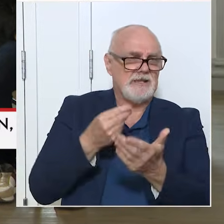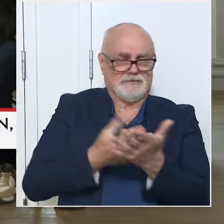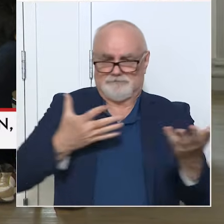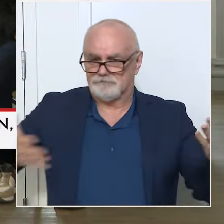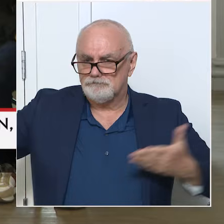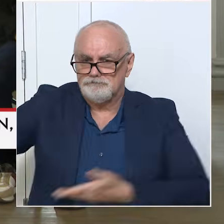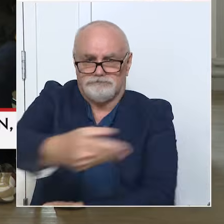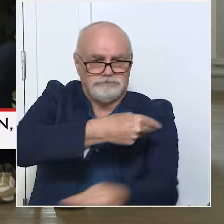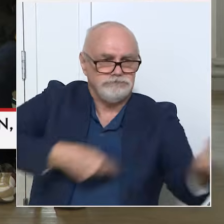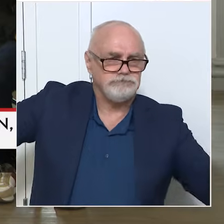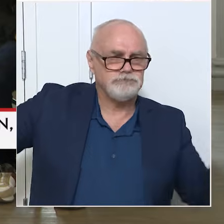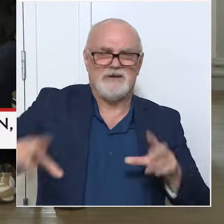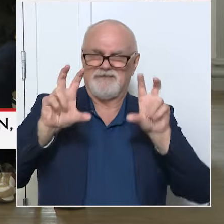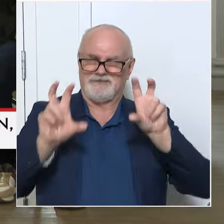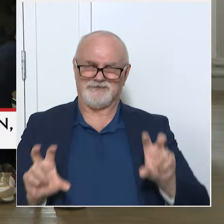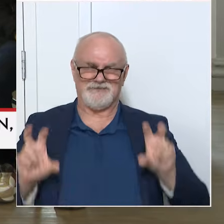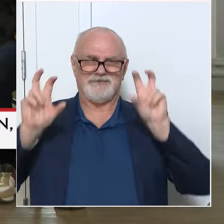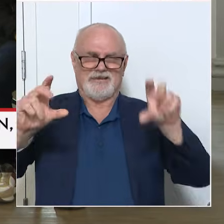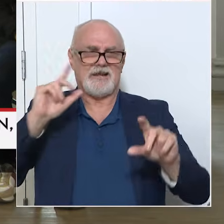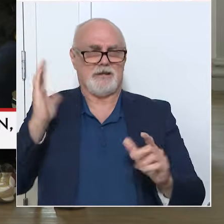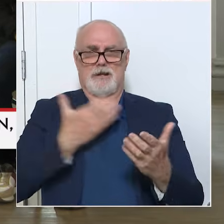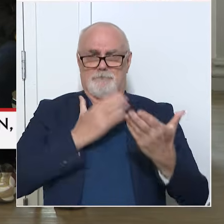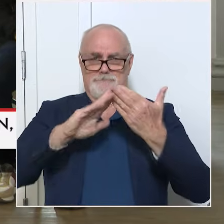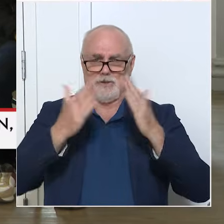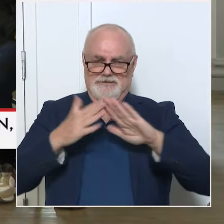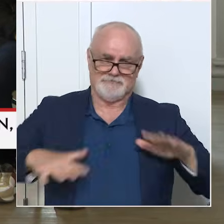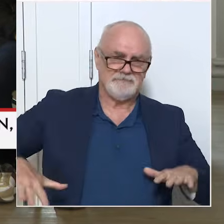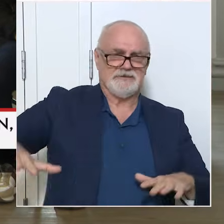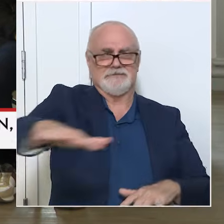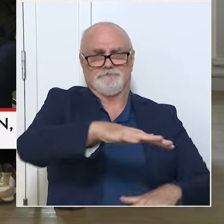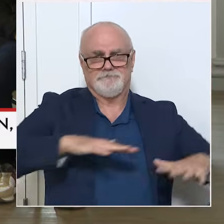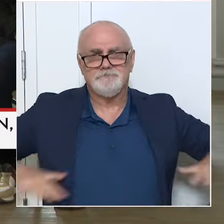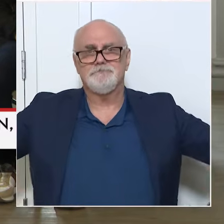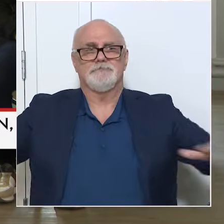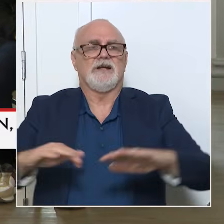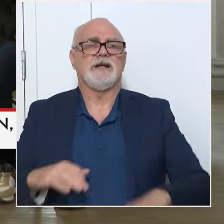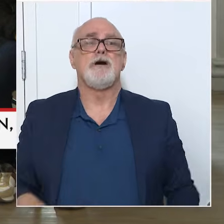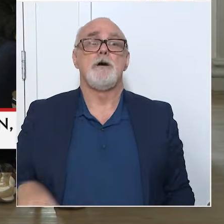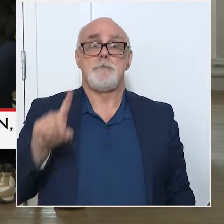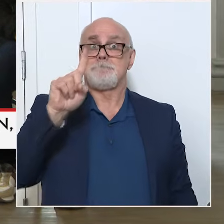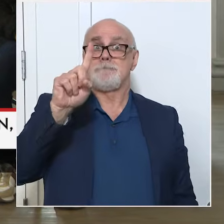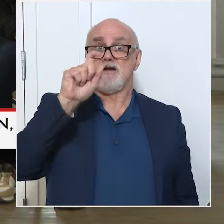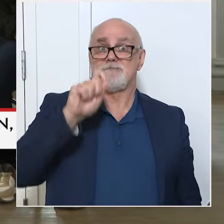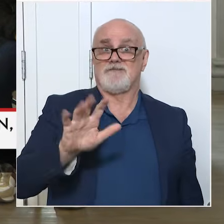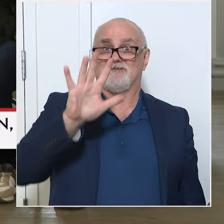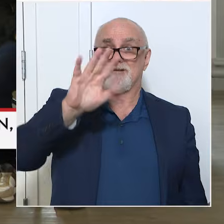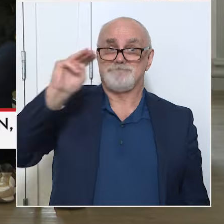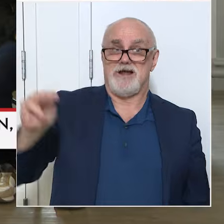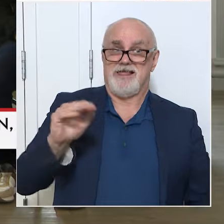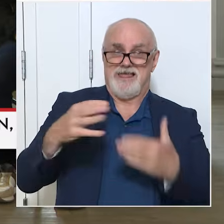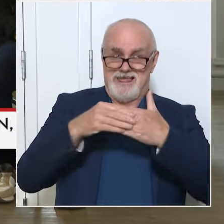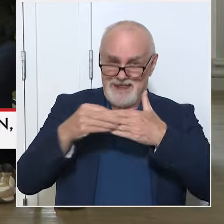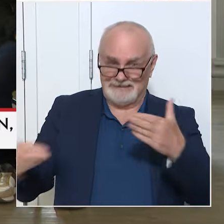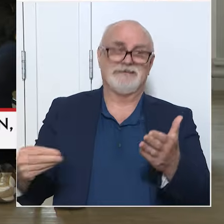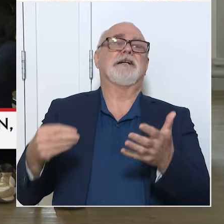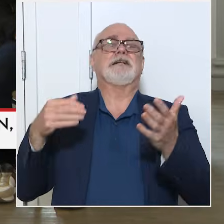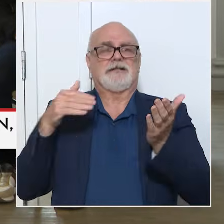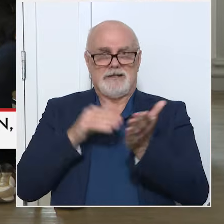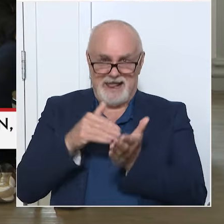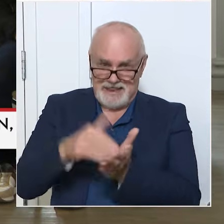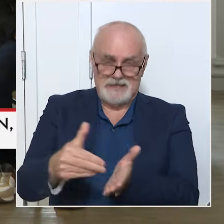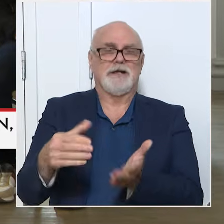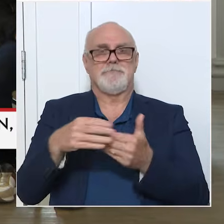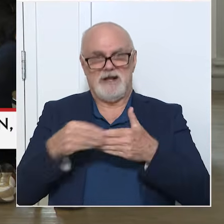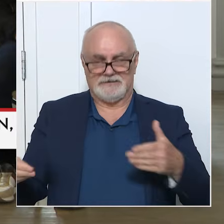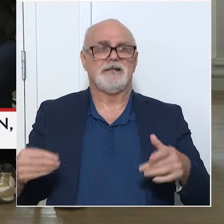into our communities. With more than $1.5 million awarded today, we're catalyzing 250 new